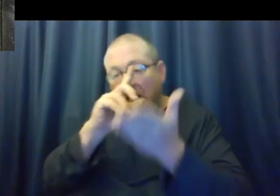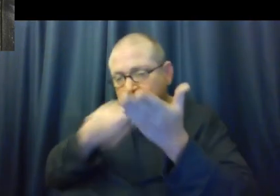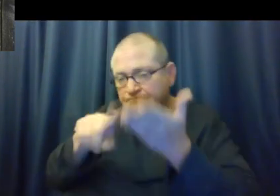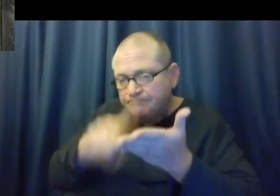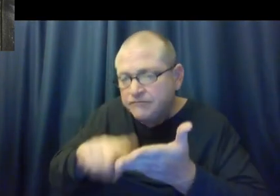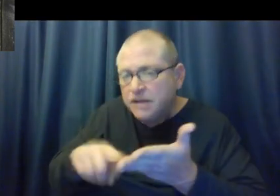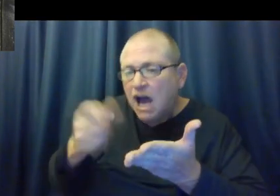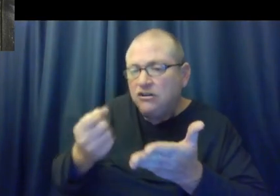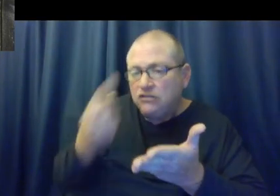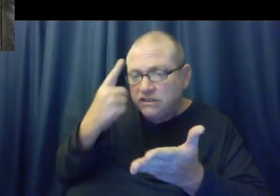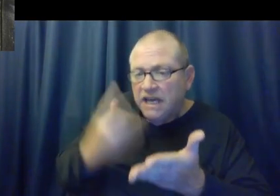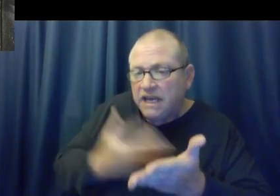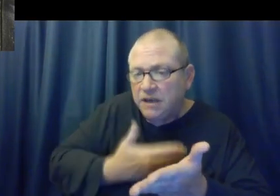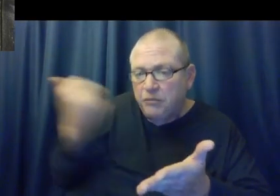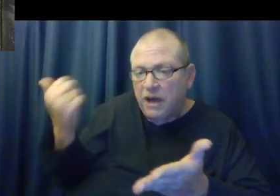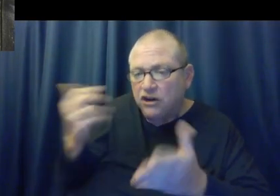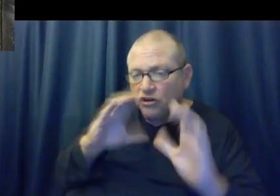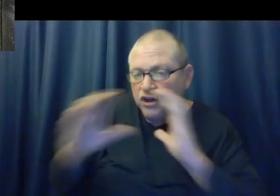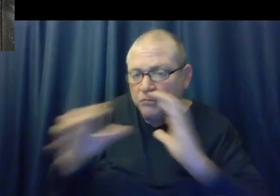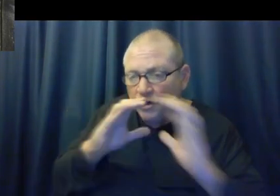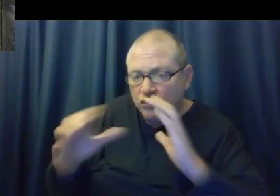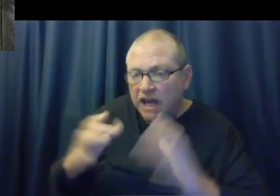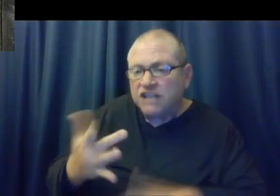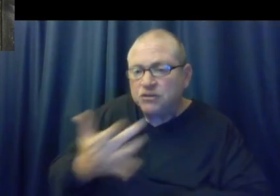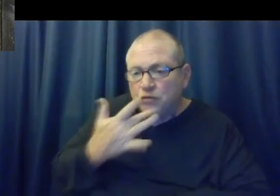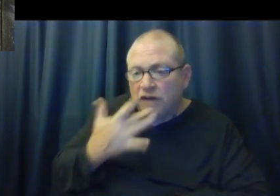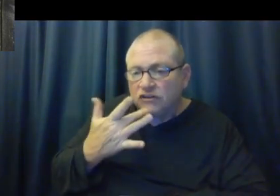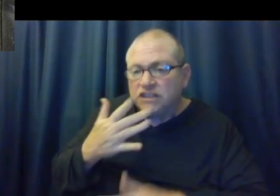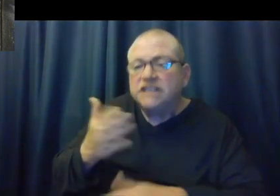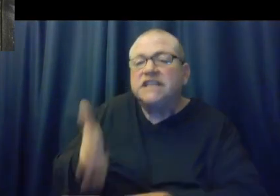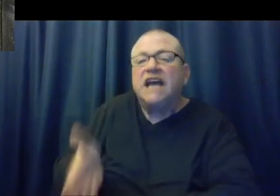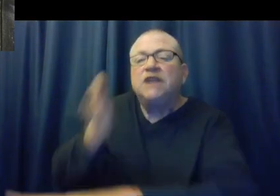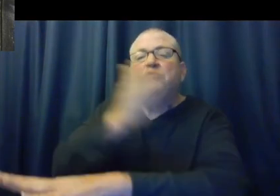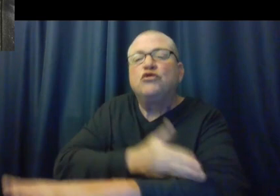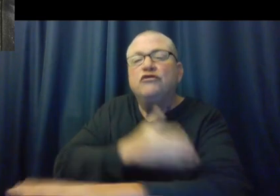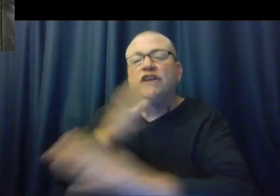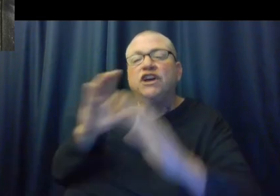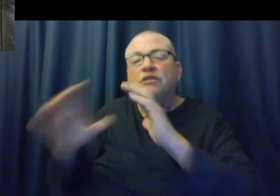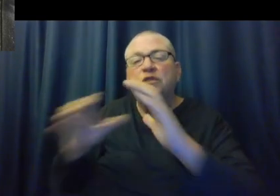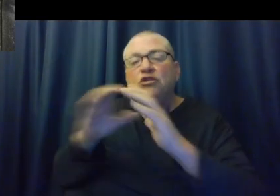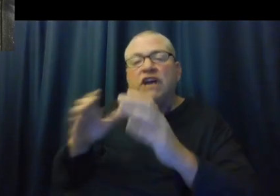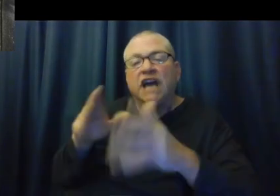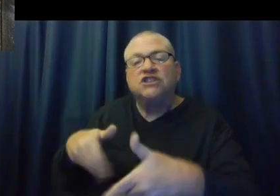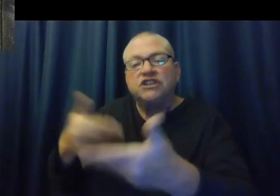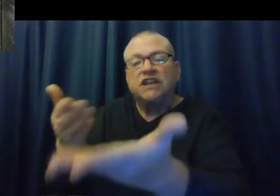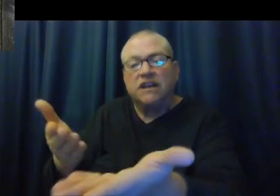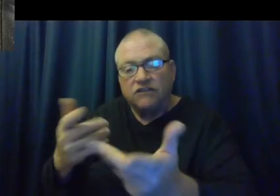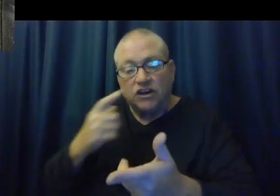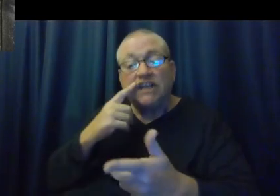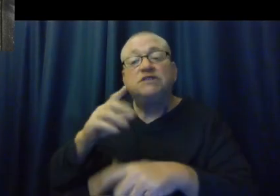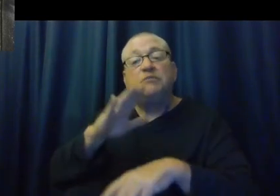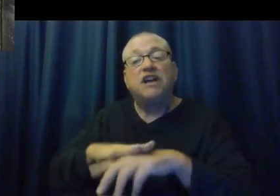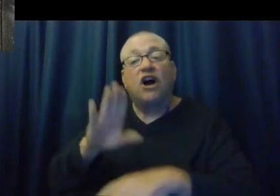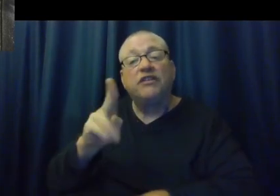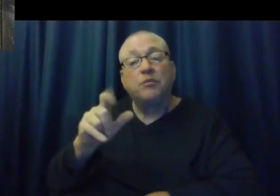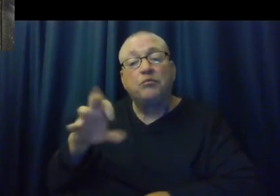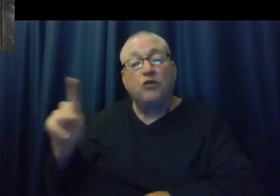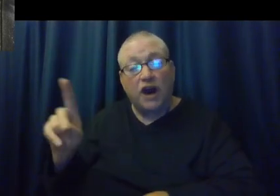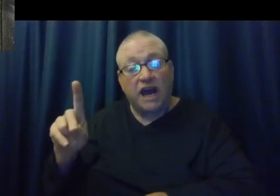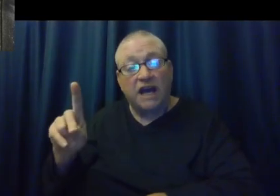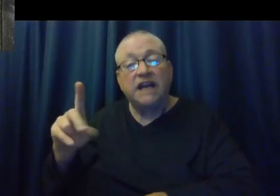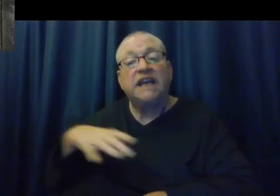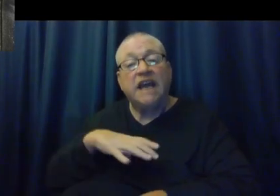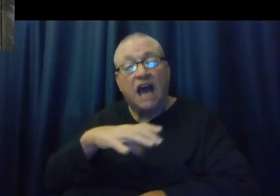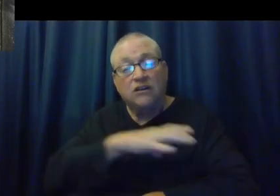data and research to better understand emerging communication preferences and improve communication delivery. She has served as a member of Western